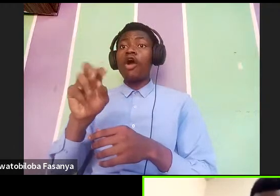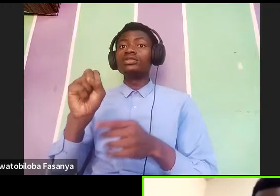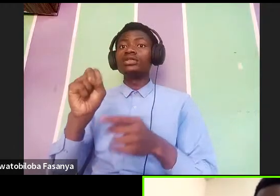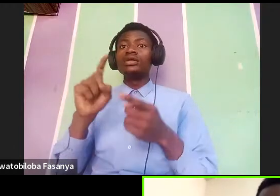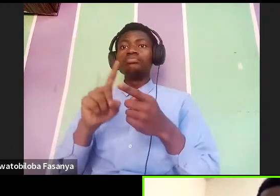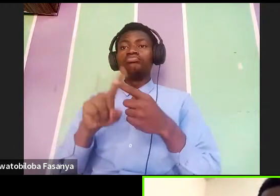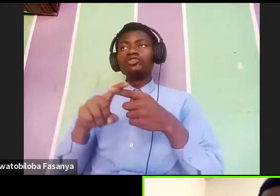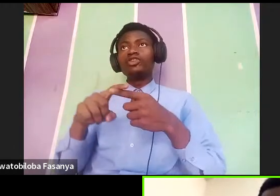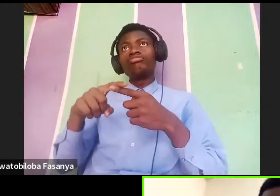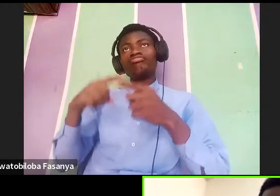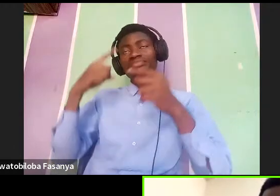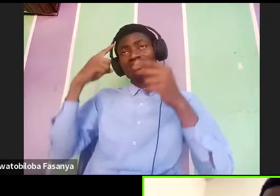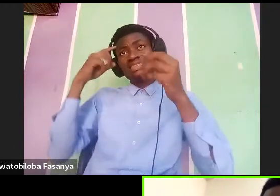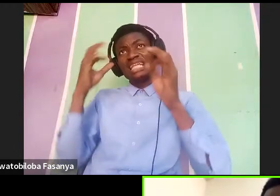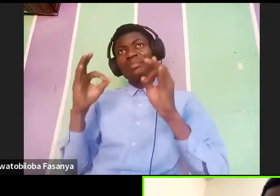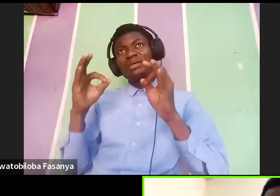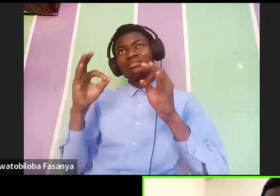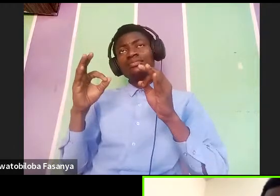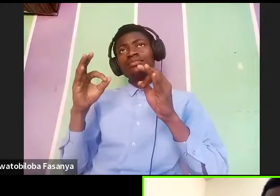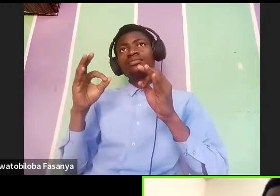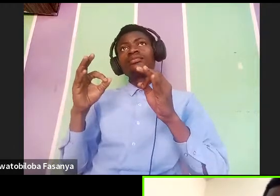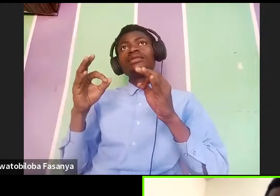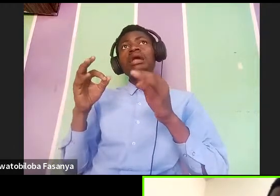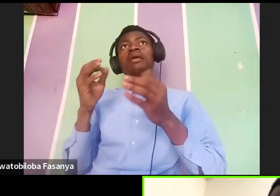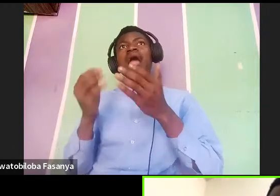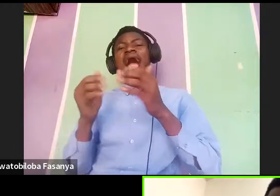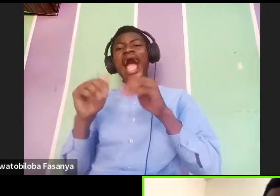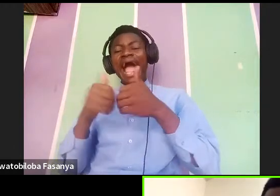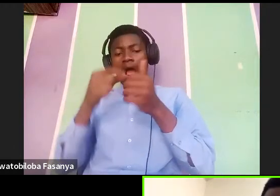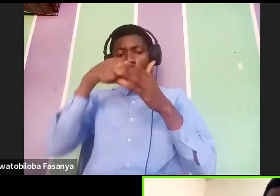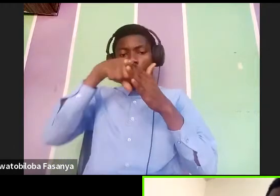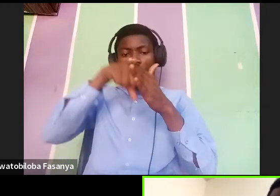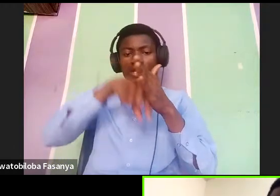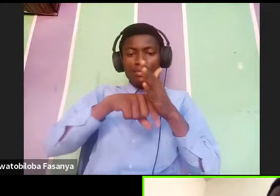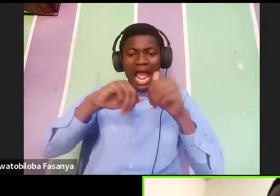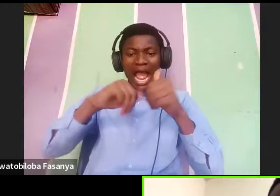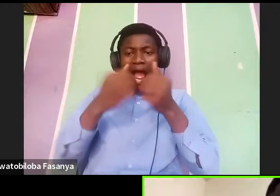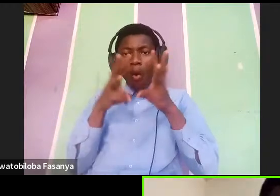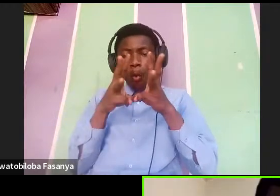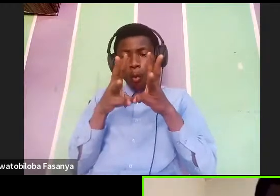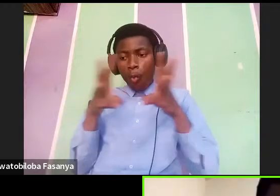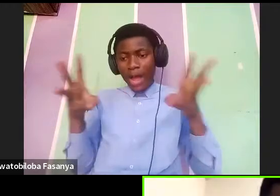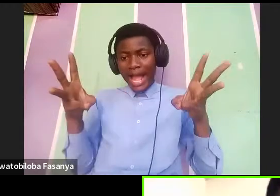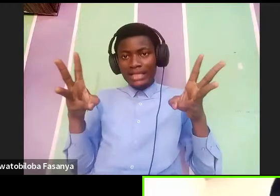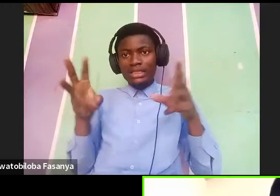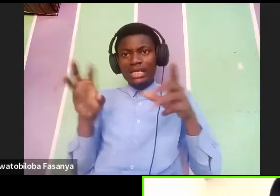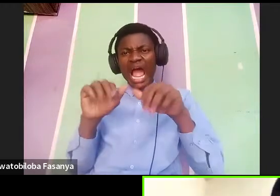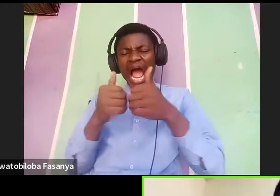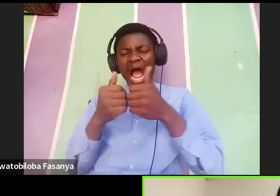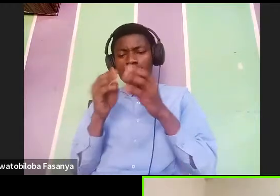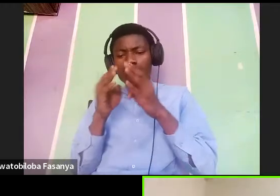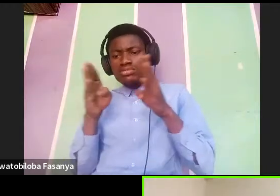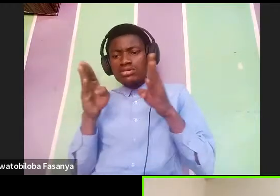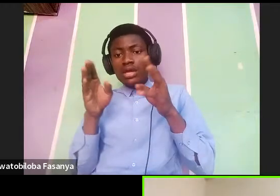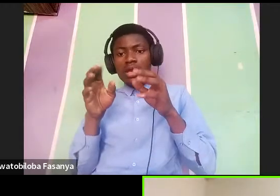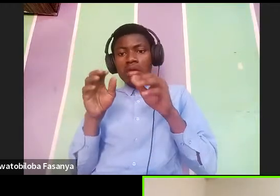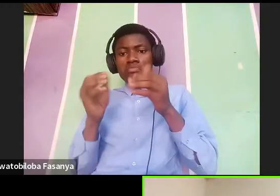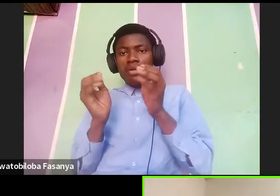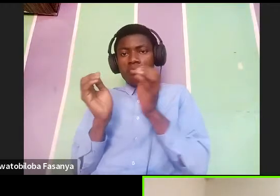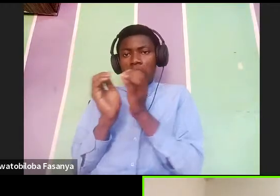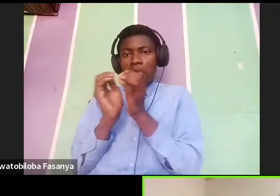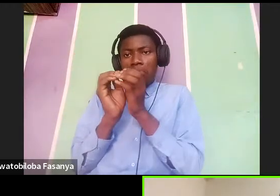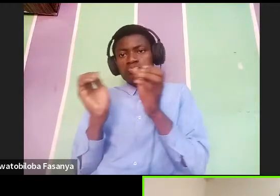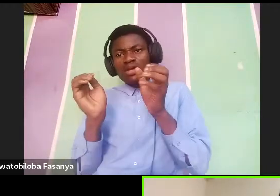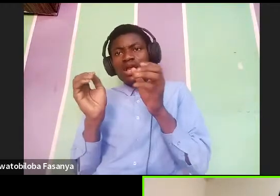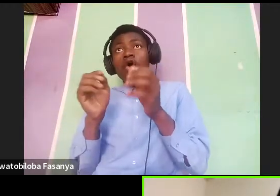depth, how deep the burn is, the width, how wide, or what areas or sites of the body